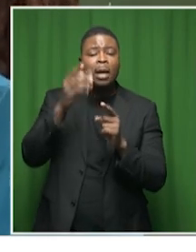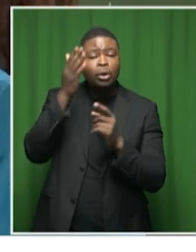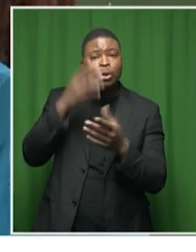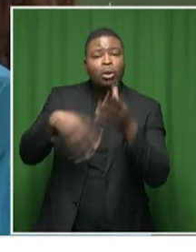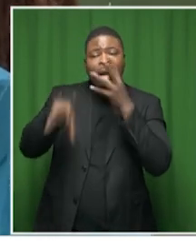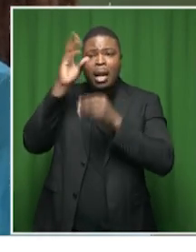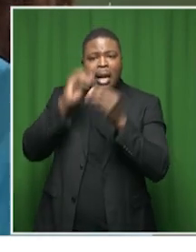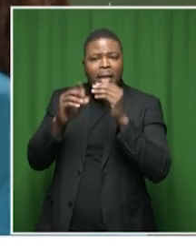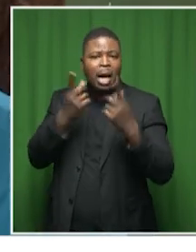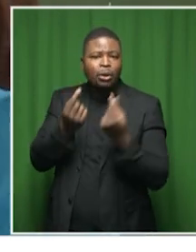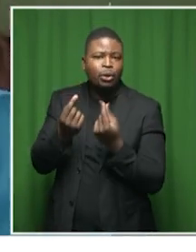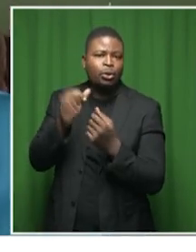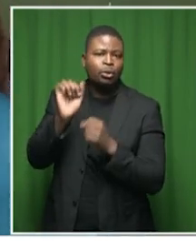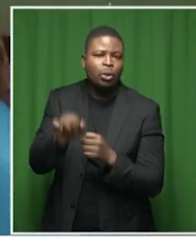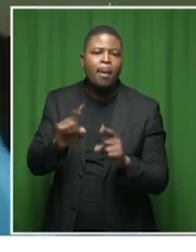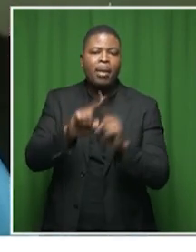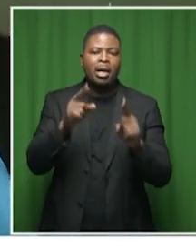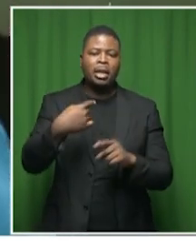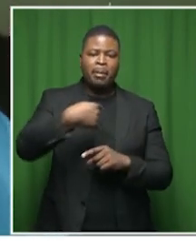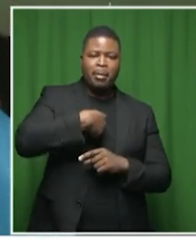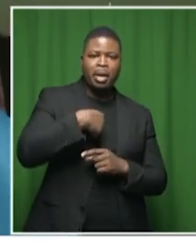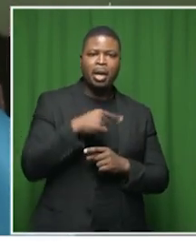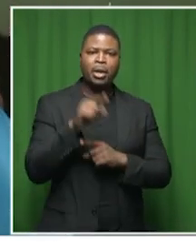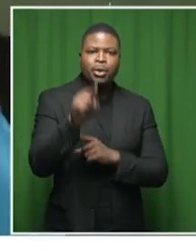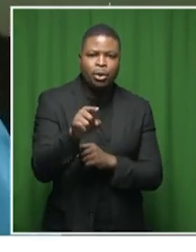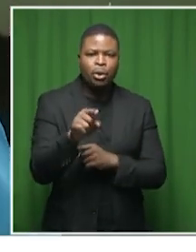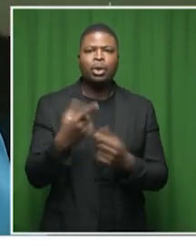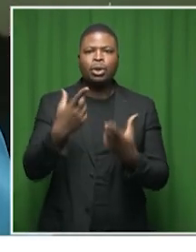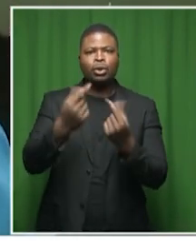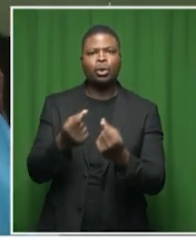concierge? It's not just me and you saying you go this way and whatever,